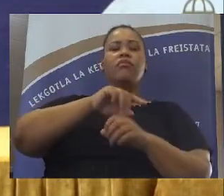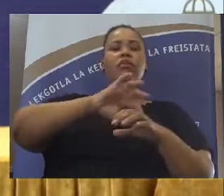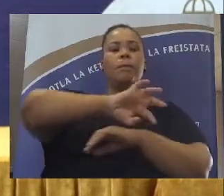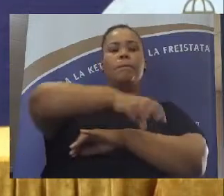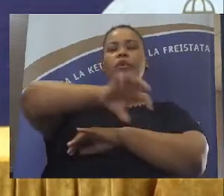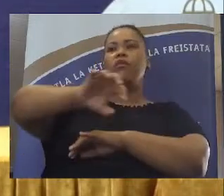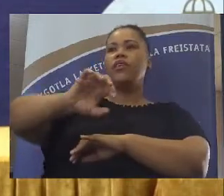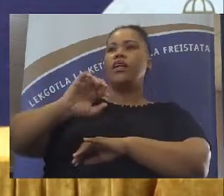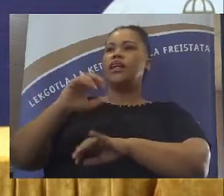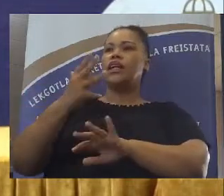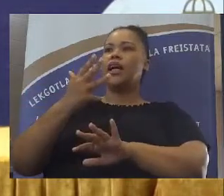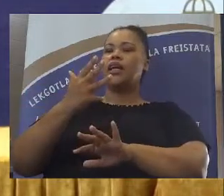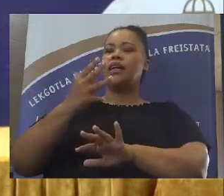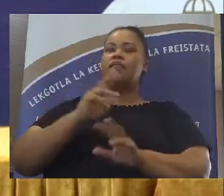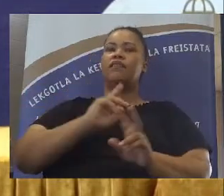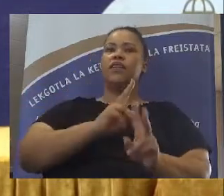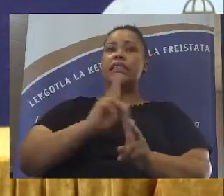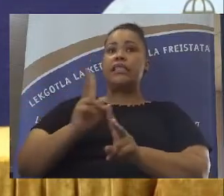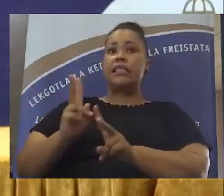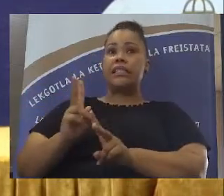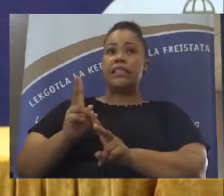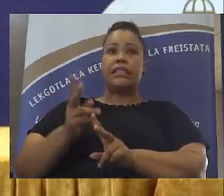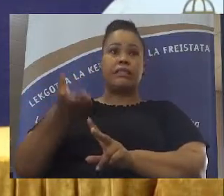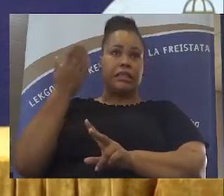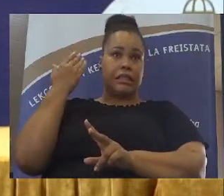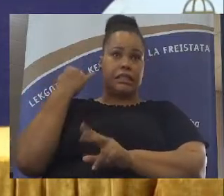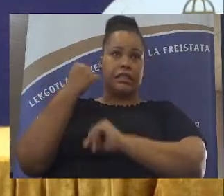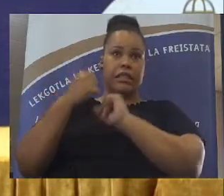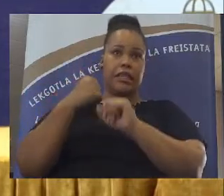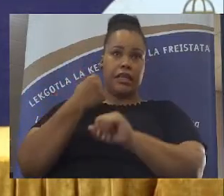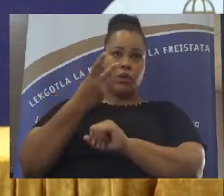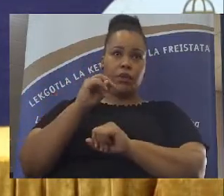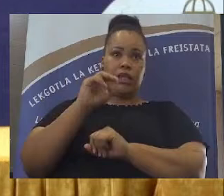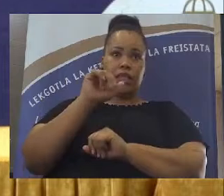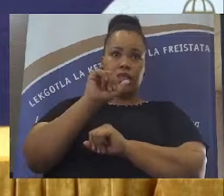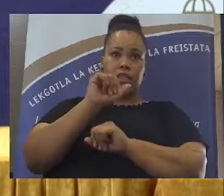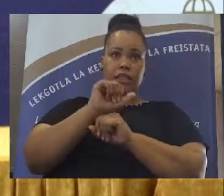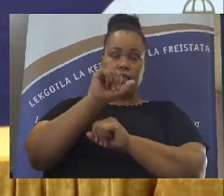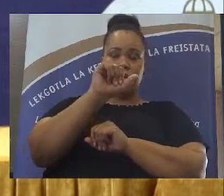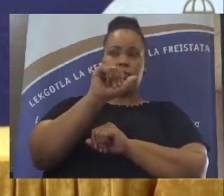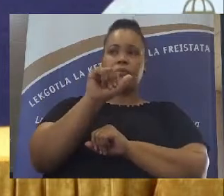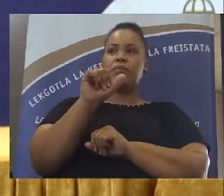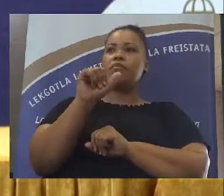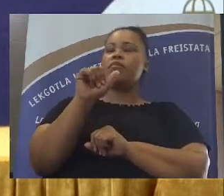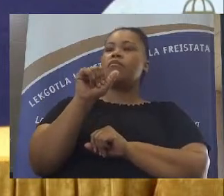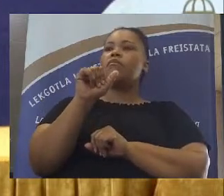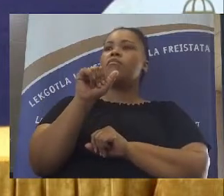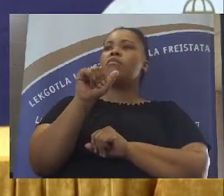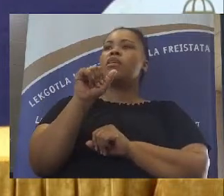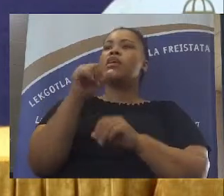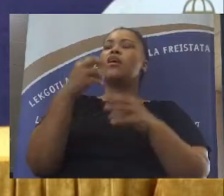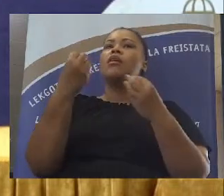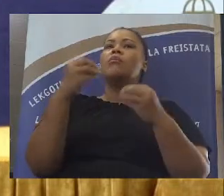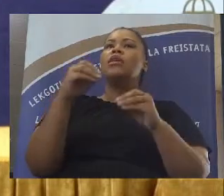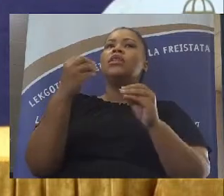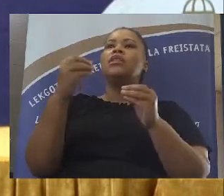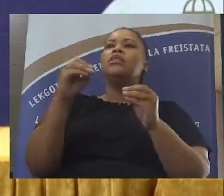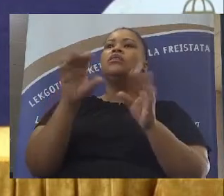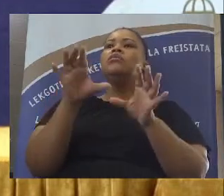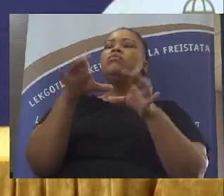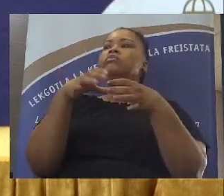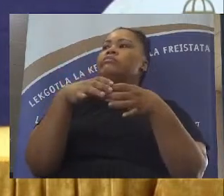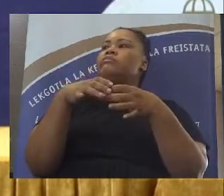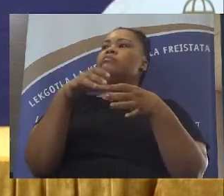but that was in 2016. We also then spoke to all because the small businesses belong to